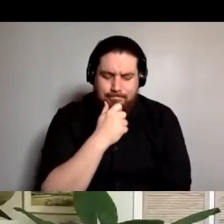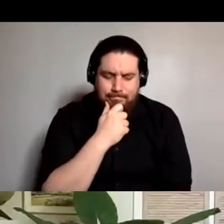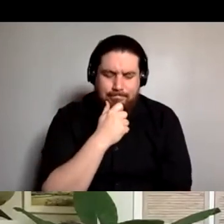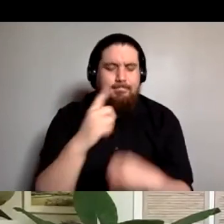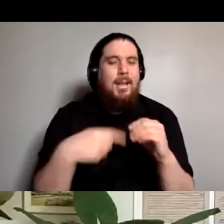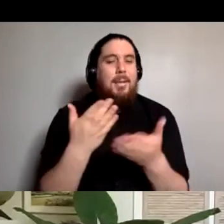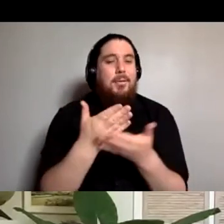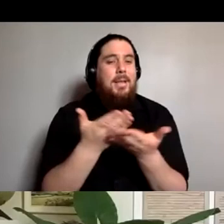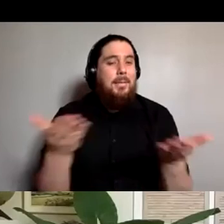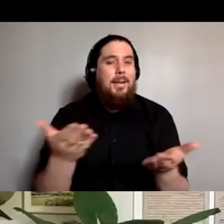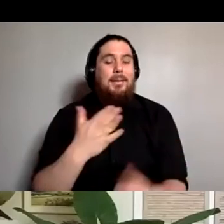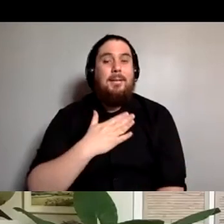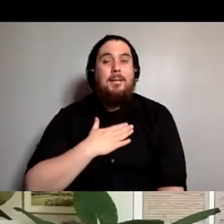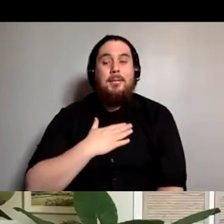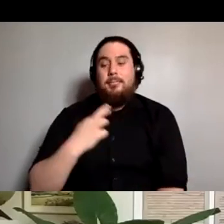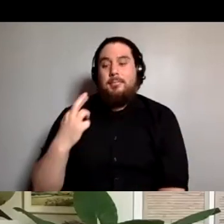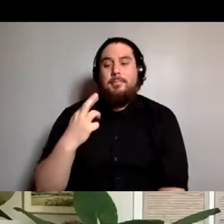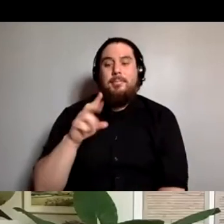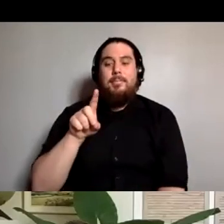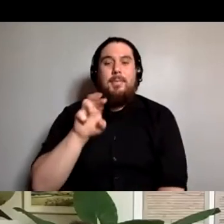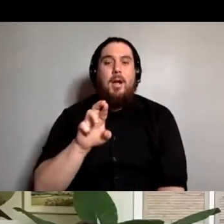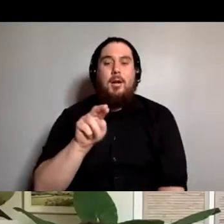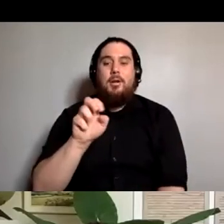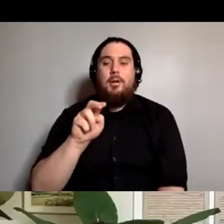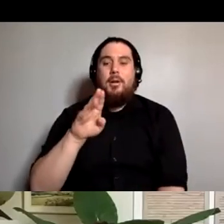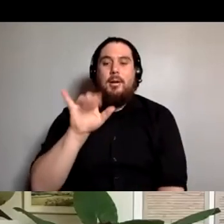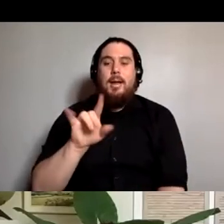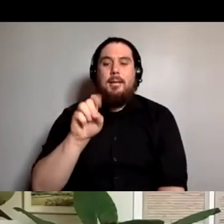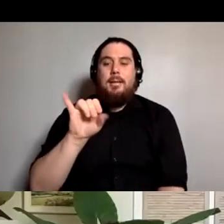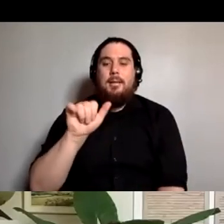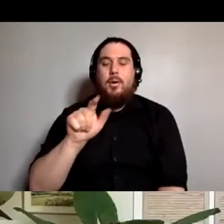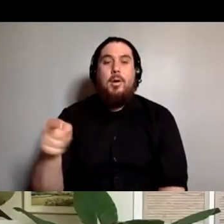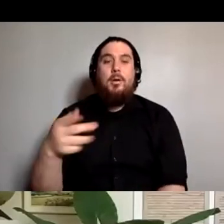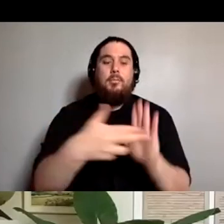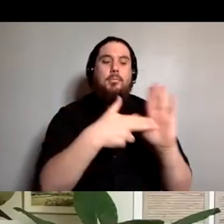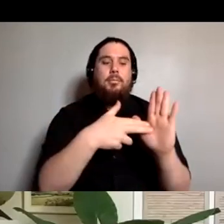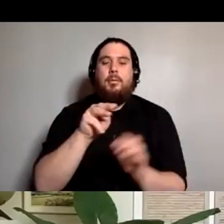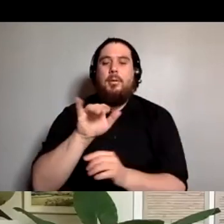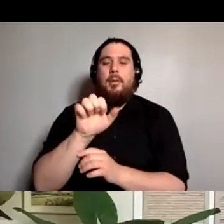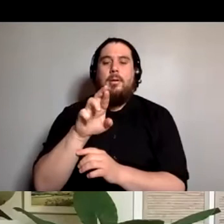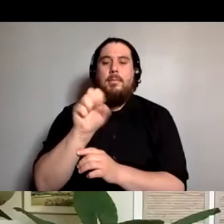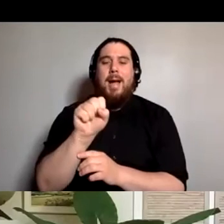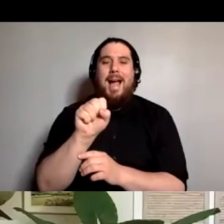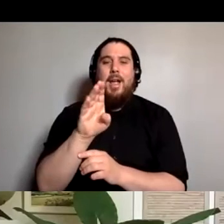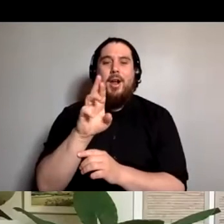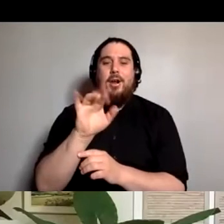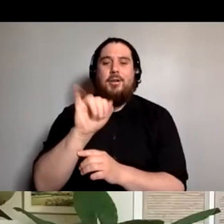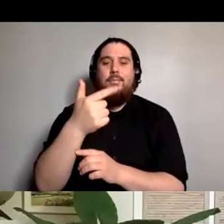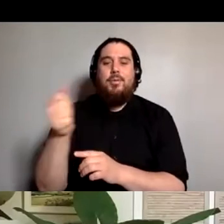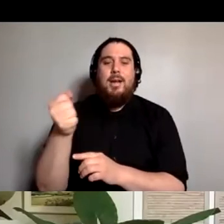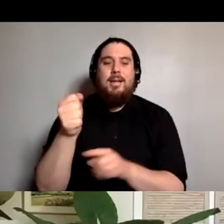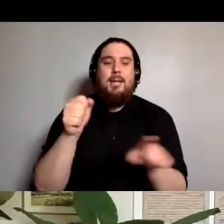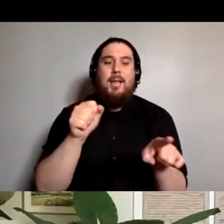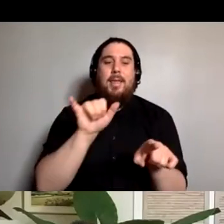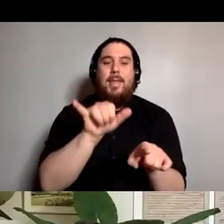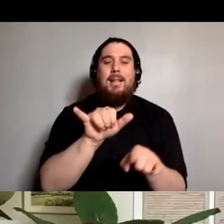my pal, Dr. Nancy Doyle, calls Myers-Briggs the astrology of business. So it's what